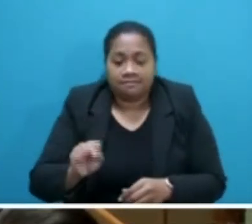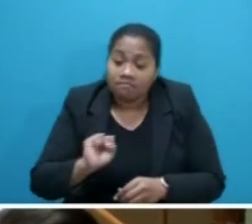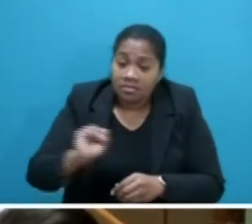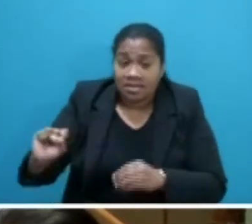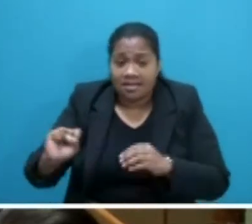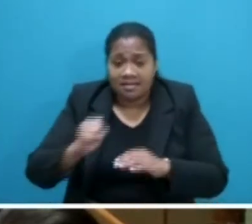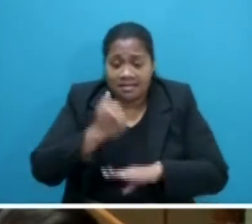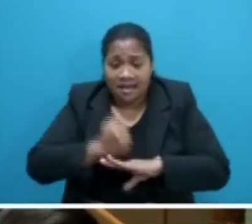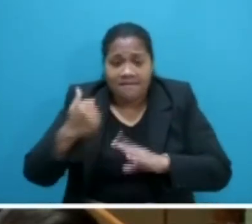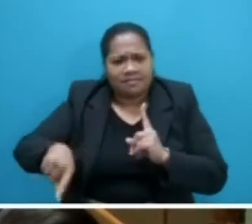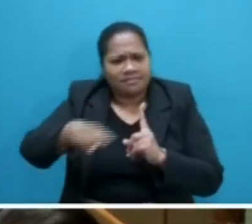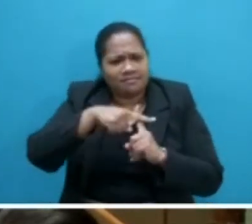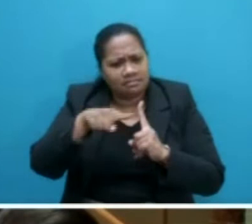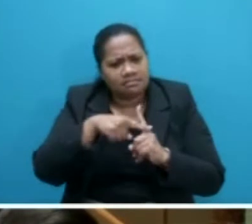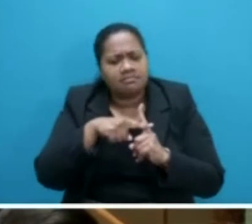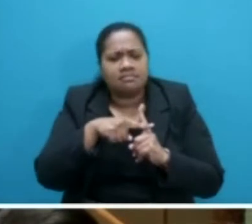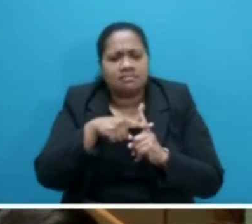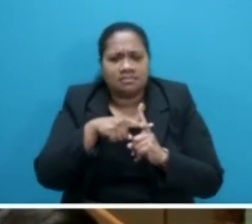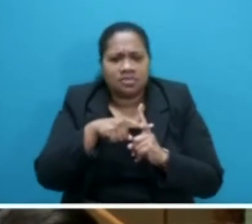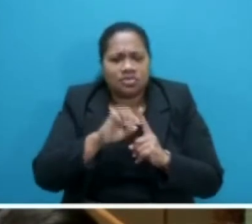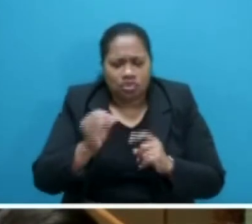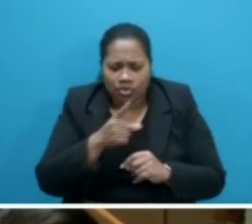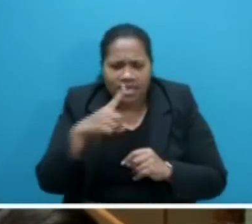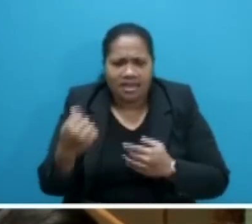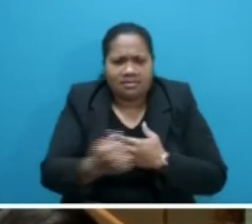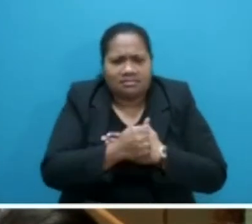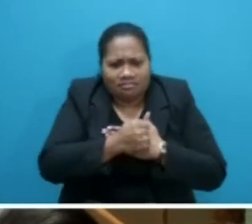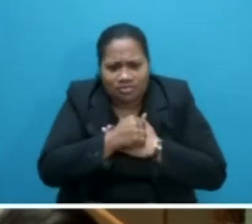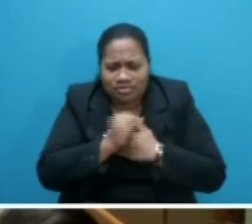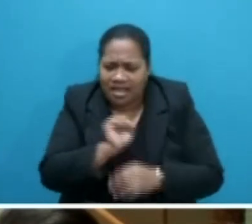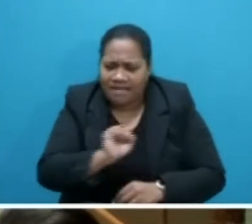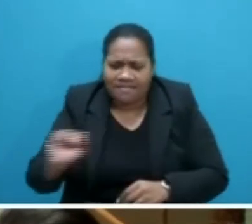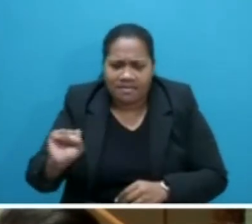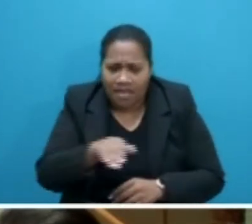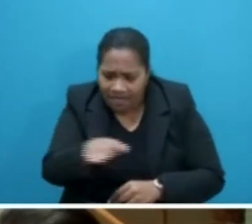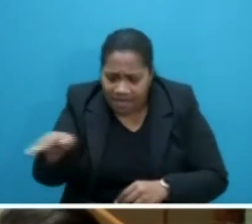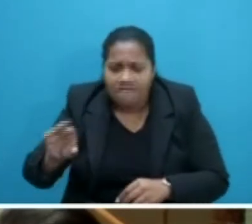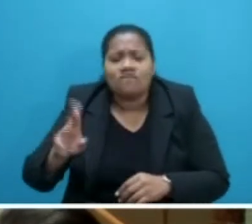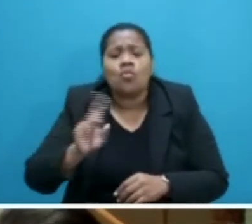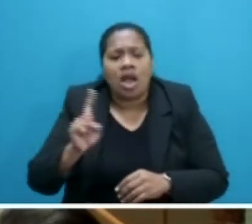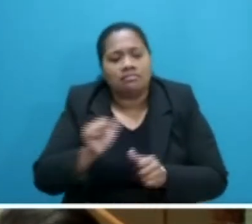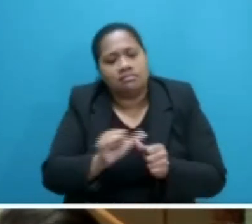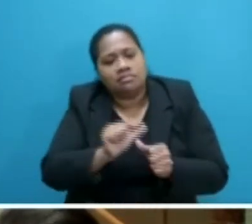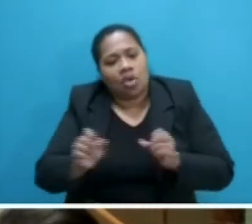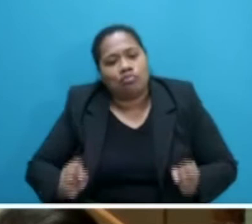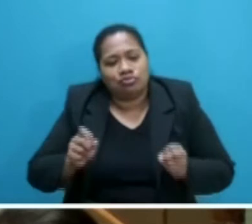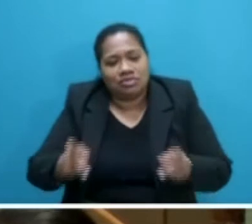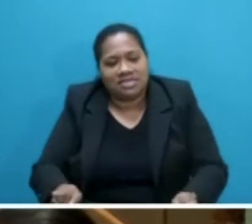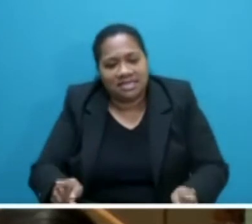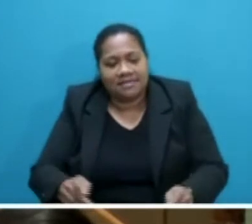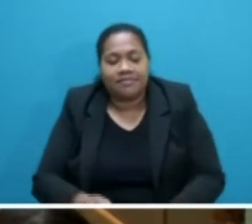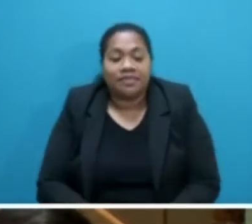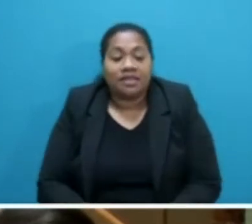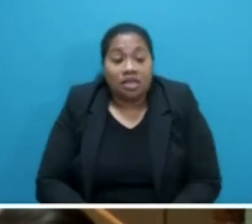and honestly acts to secure them new and better opportunities. These growing national expectations